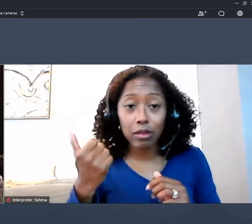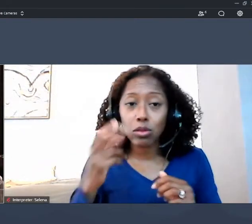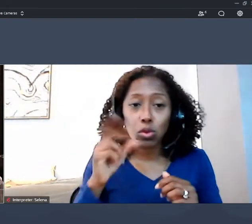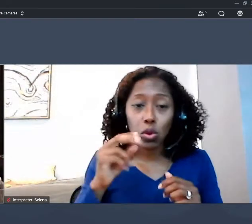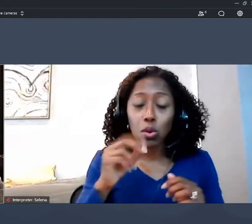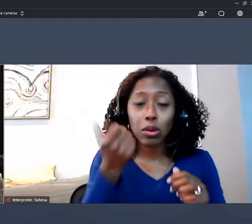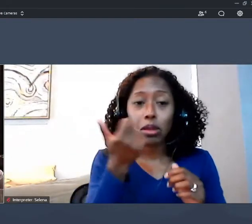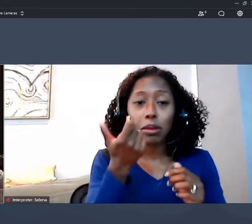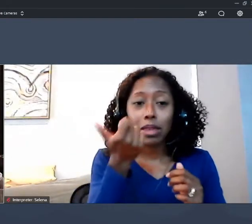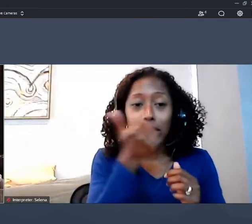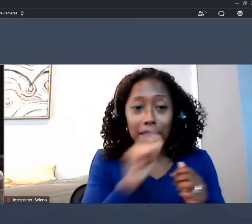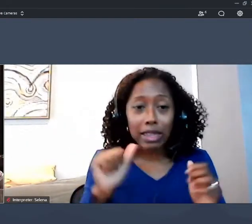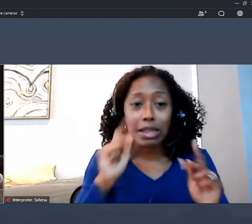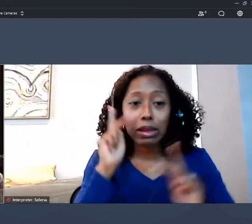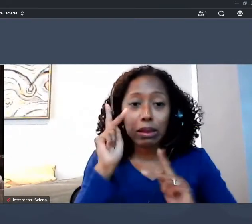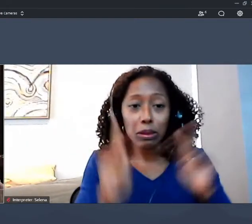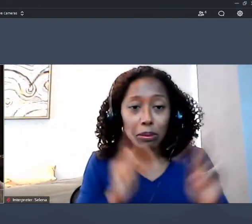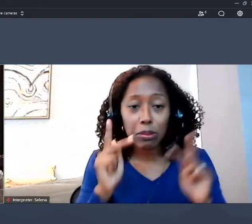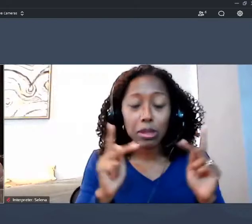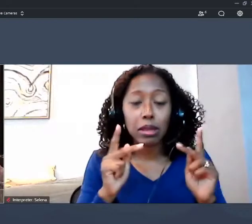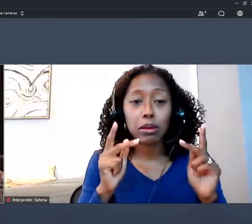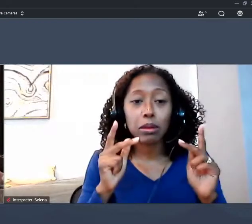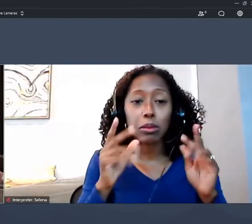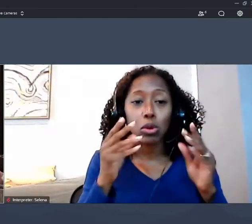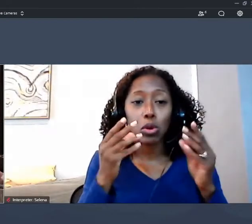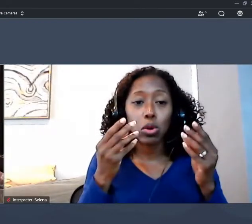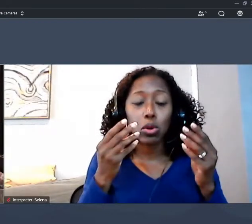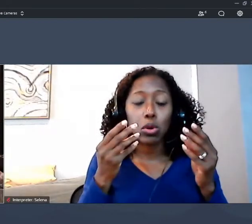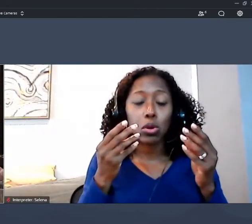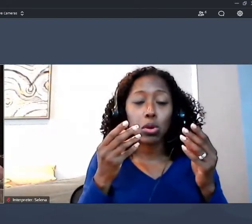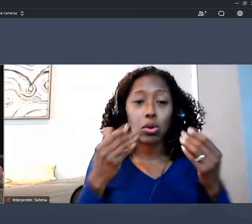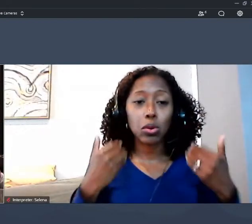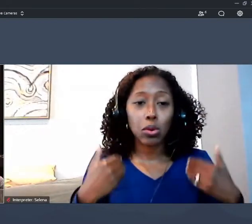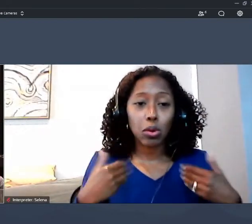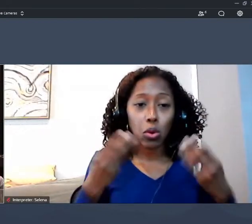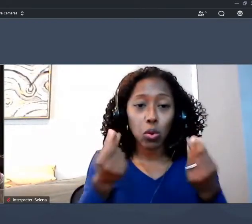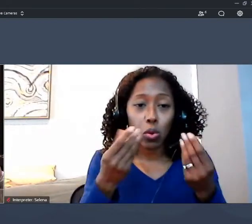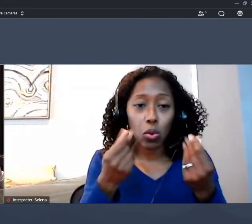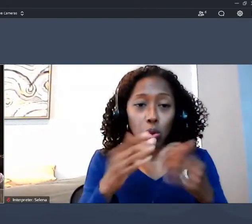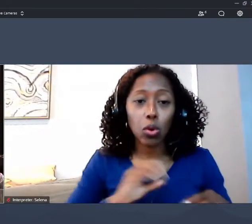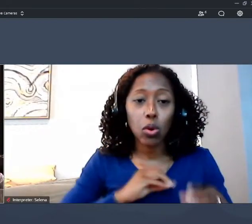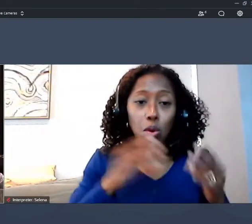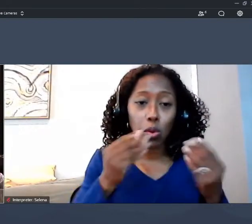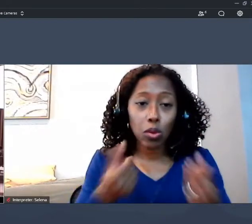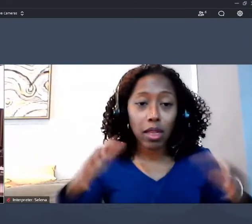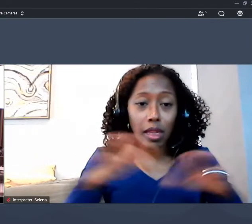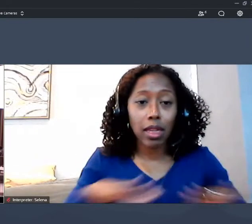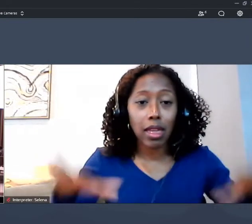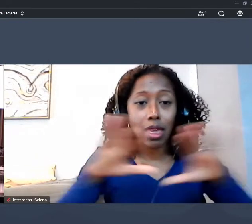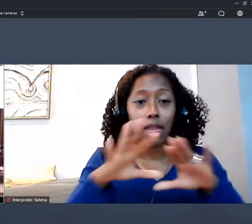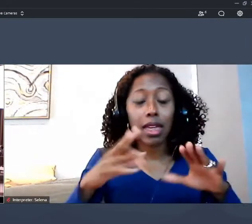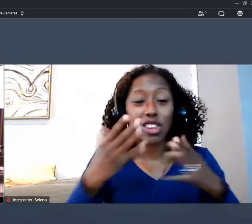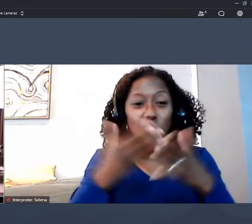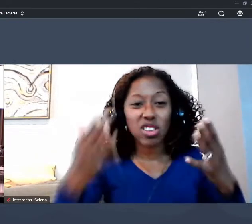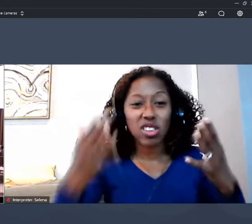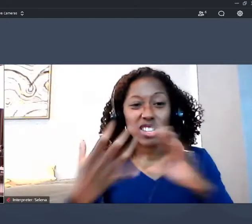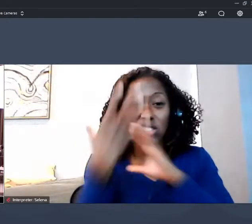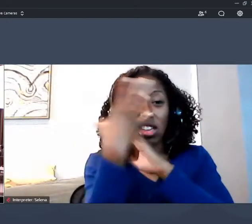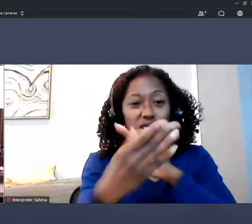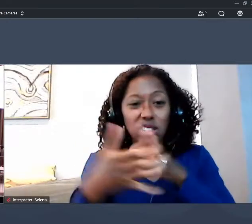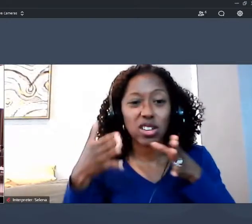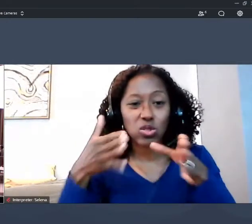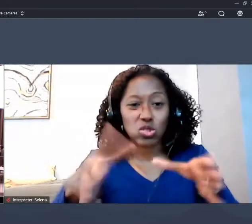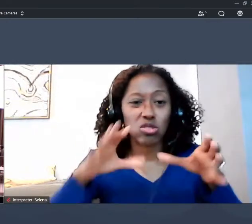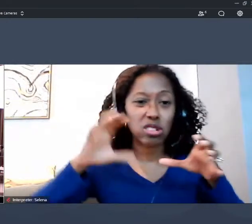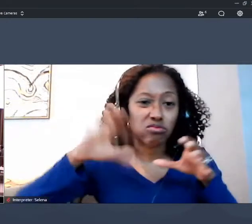property and they place the property on the outside. Too often I've heard comments from individuals in regards